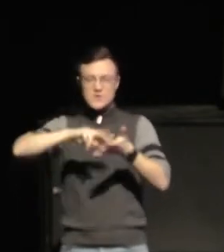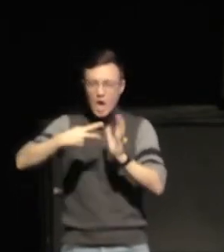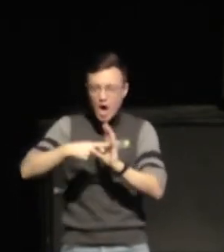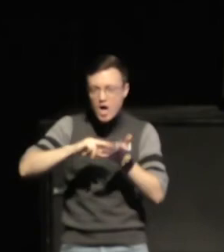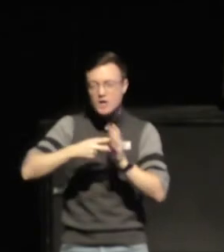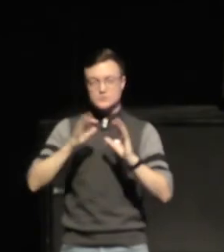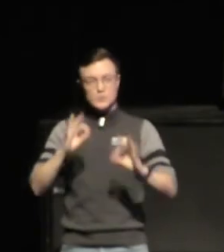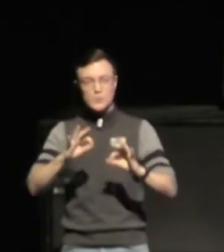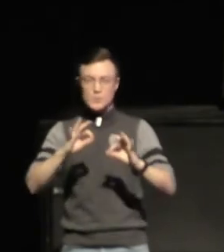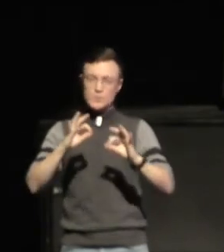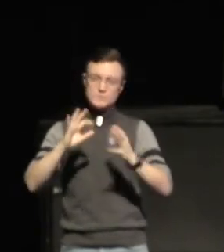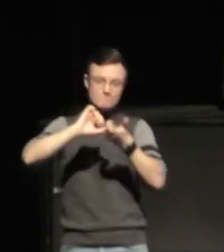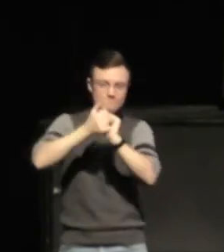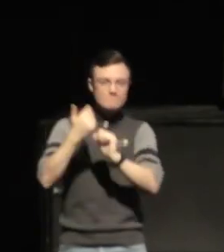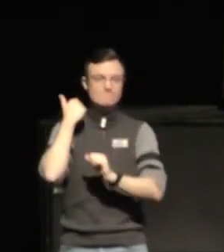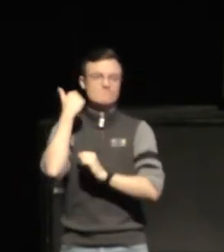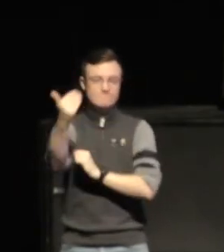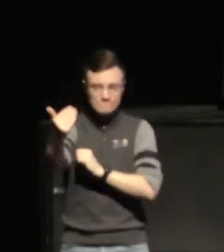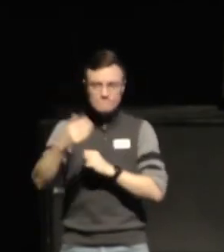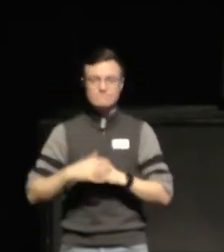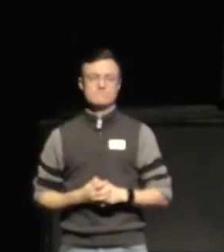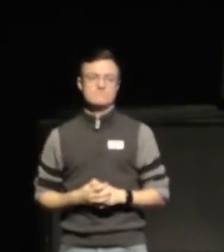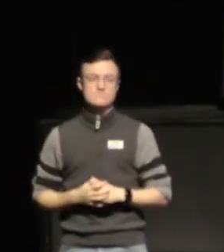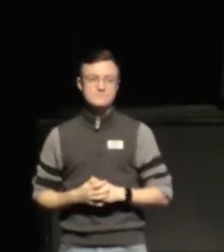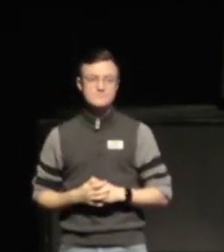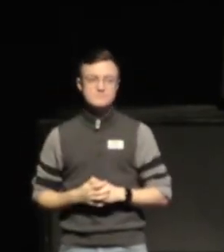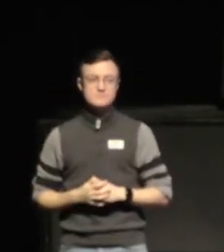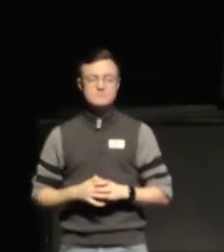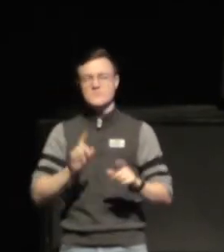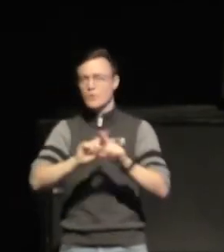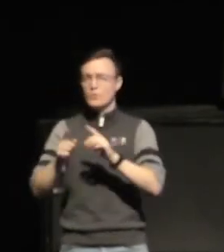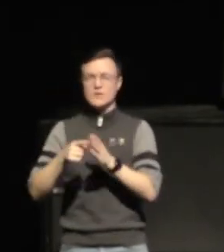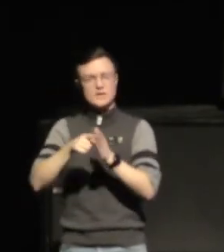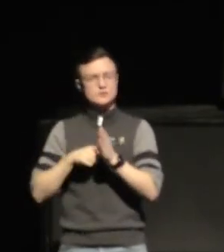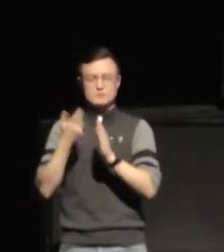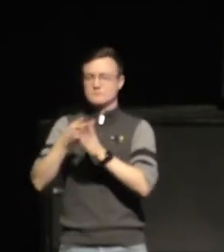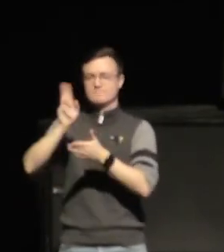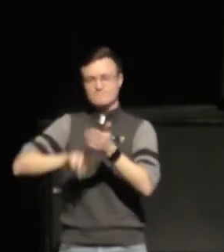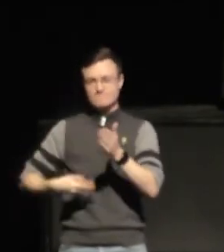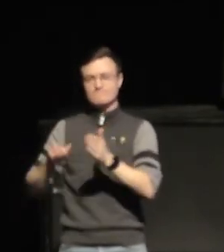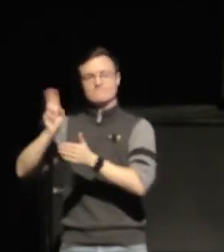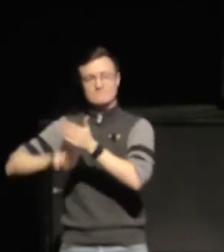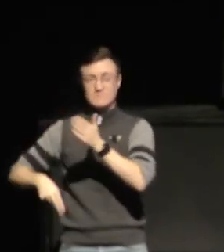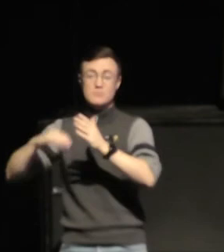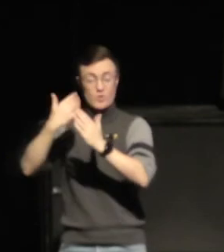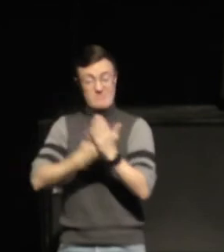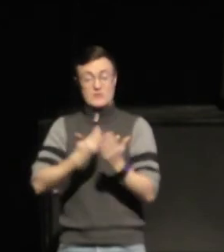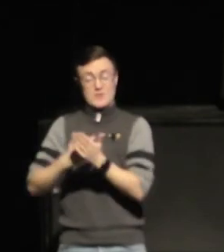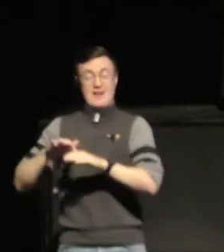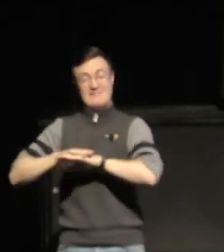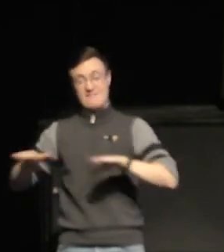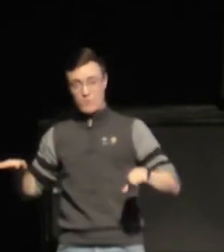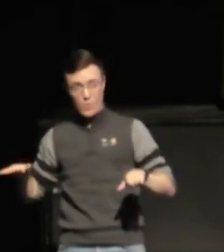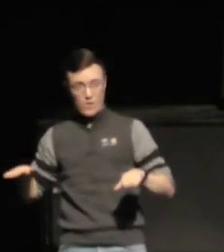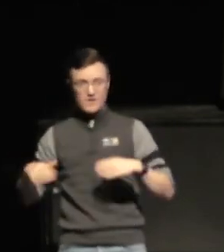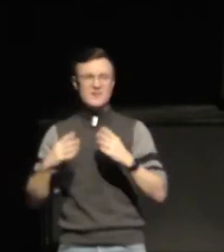there, and the adoption of human rights due diligence legislation for corporations at the national